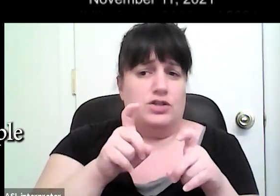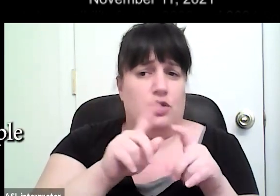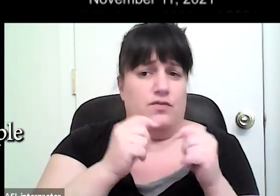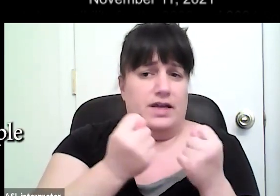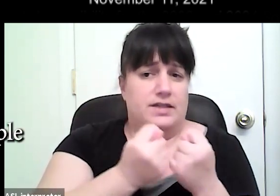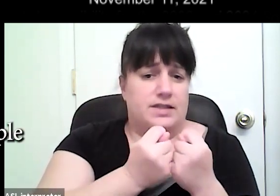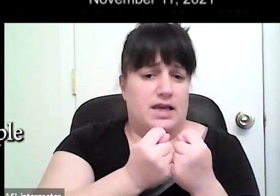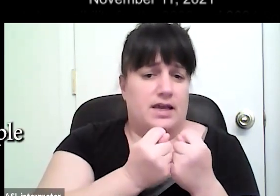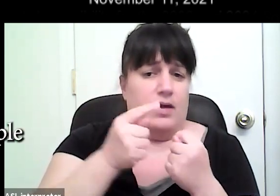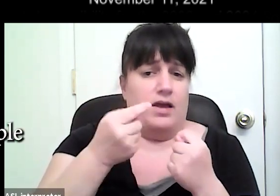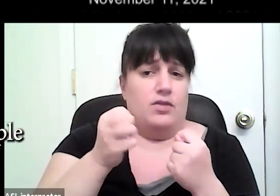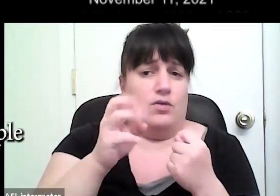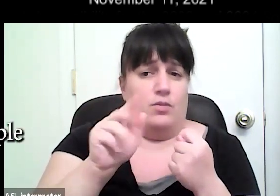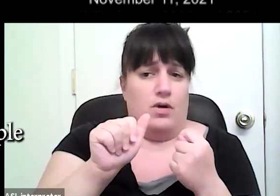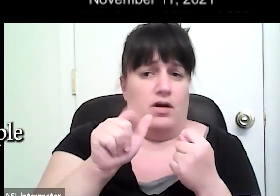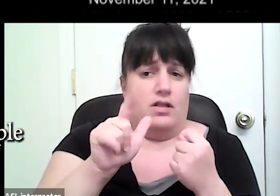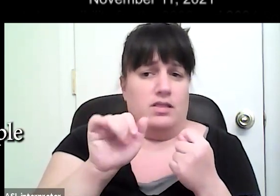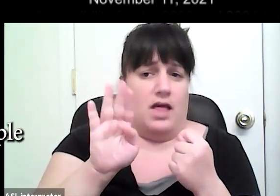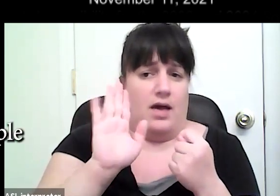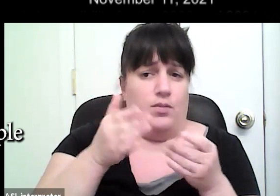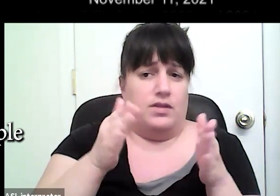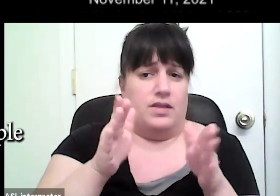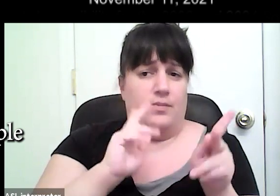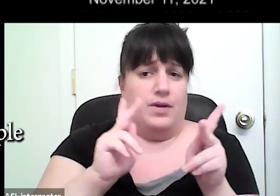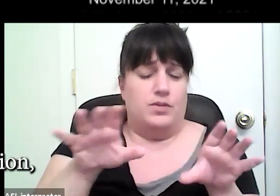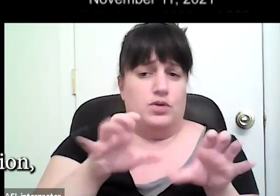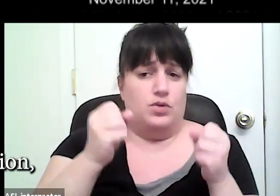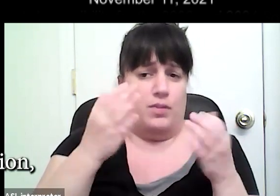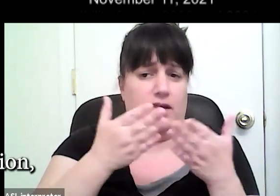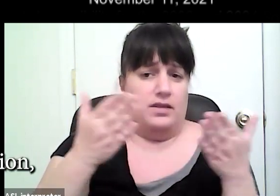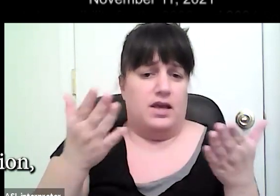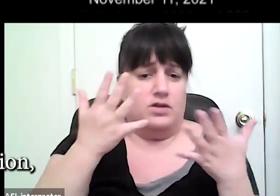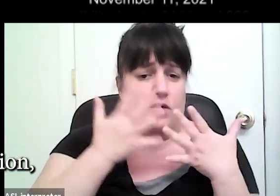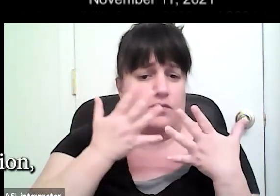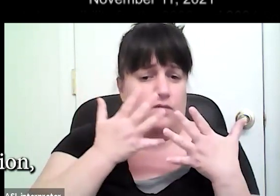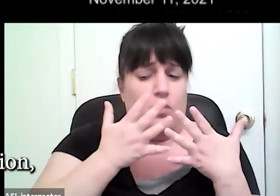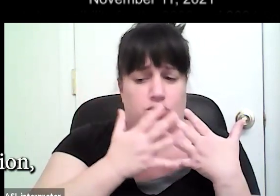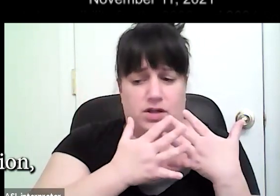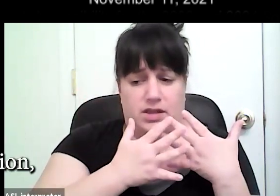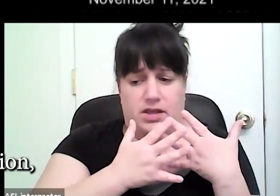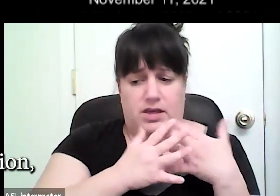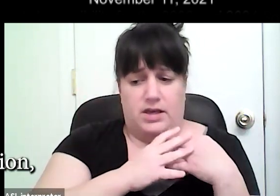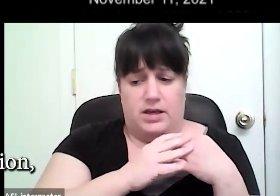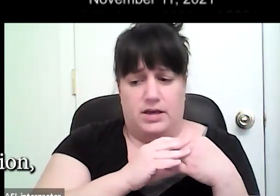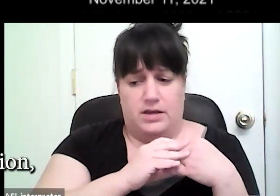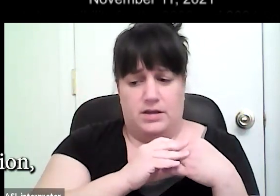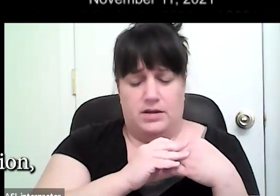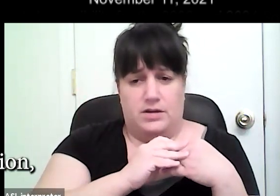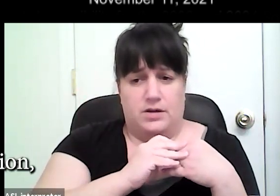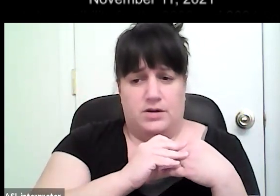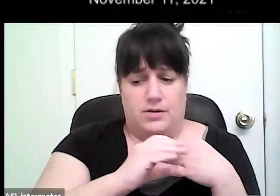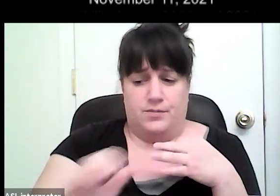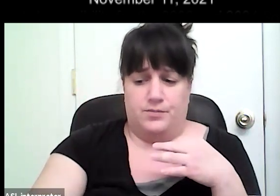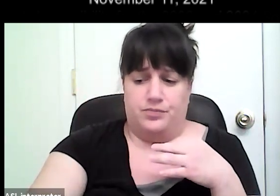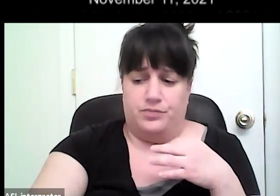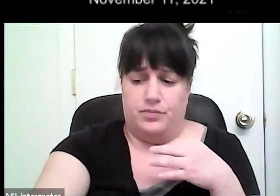Fermilab. And this will allow people to do a lot of things. Unfortunately, I couldn't show all of the features in this